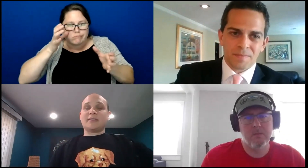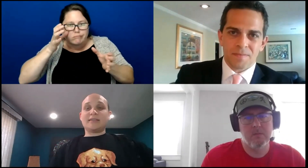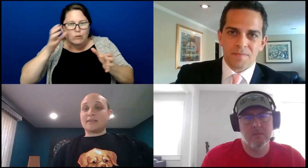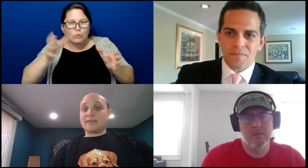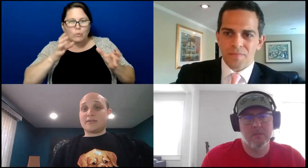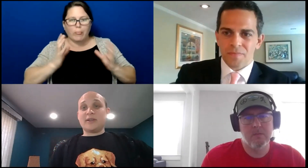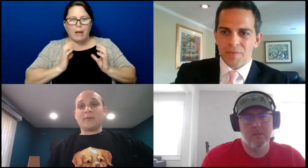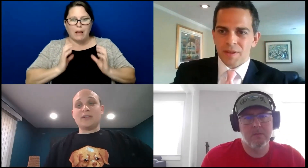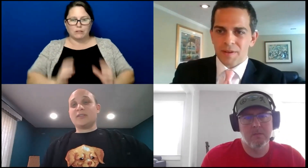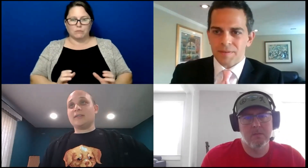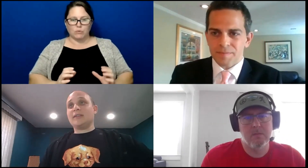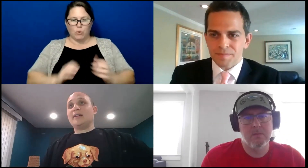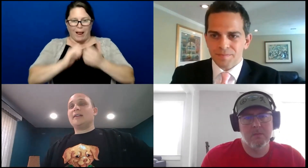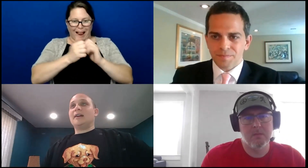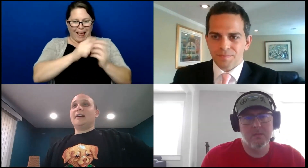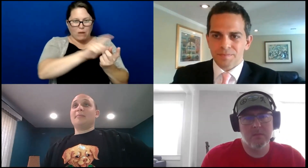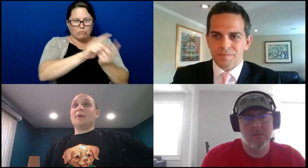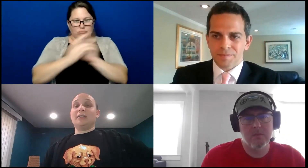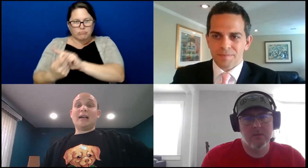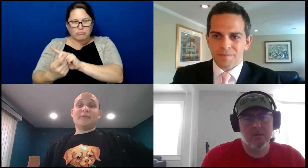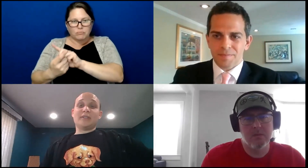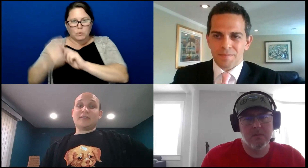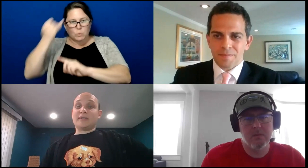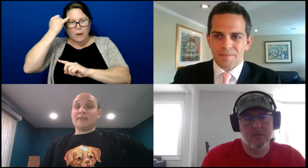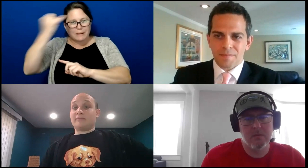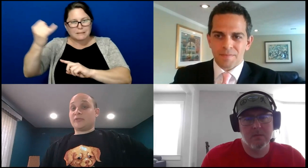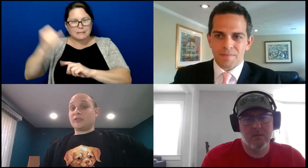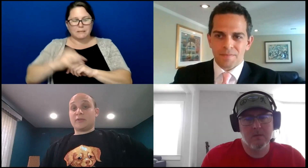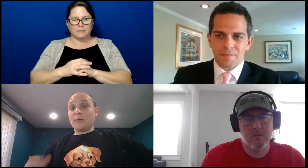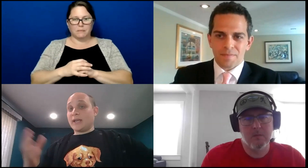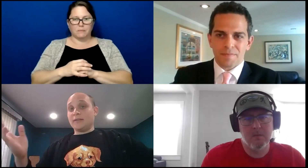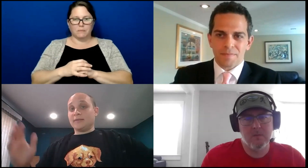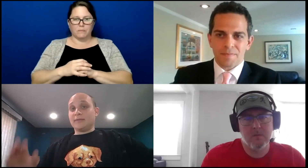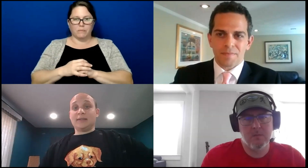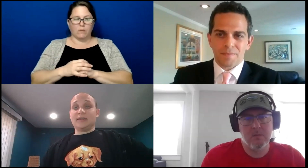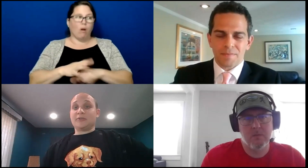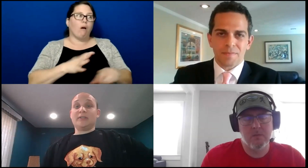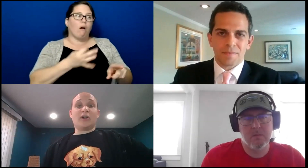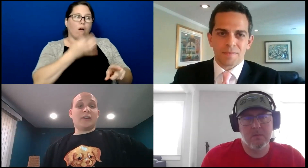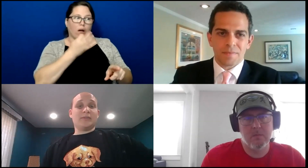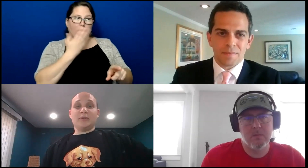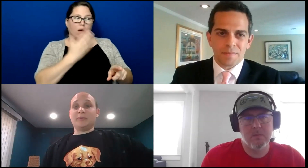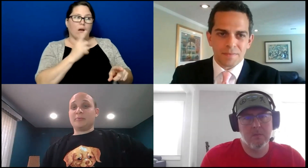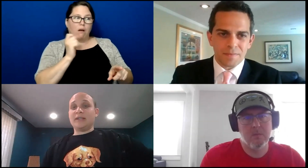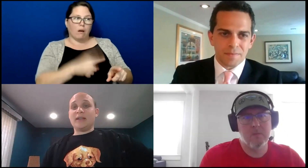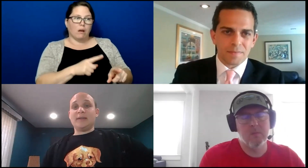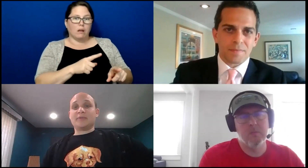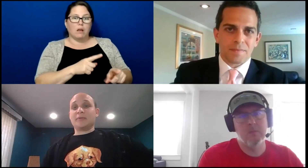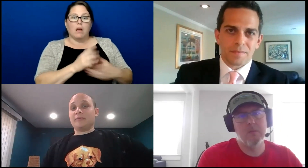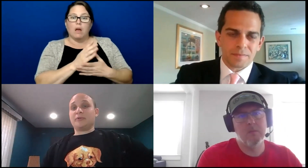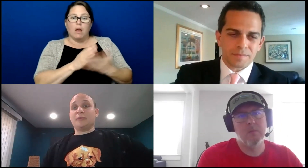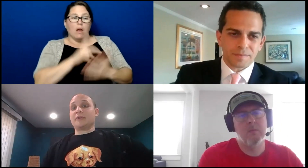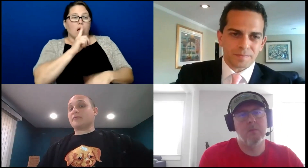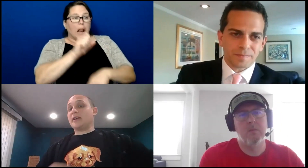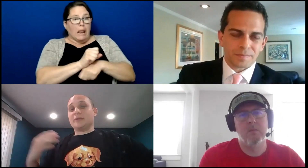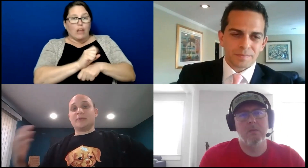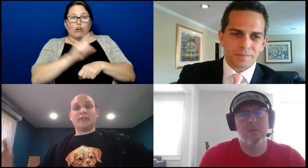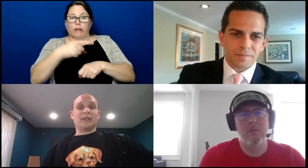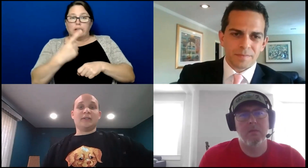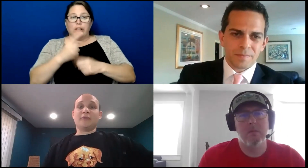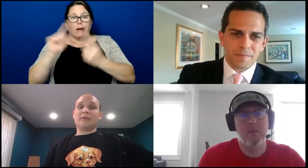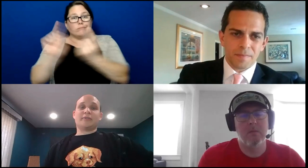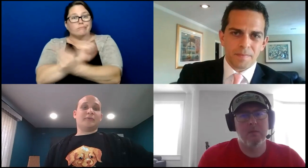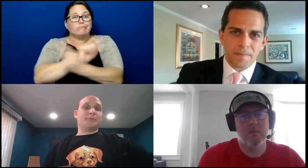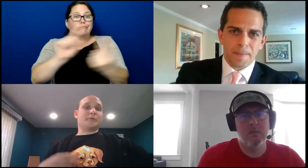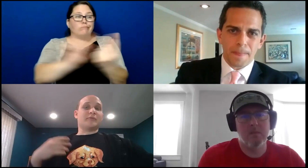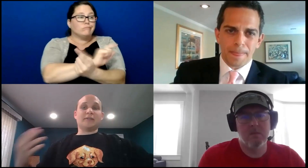Yeah, that's a great question. A lot of it is just going out and literally talking to people who play games. So we're regularly